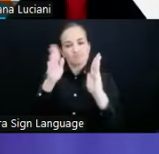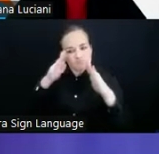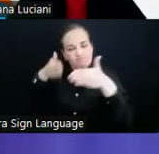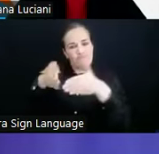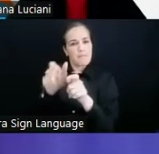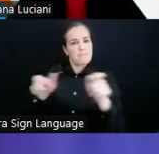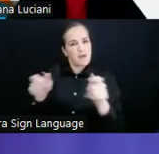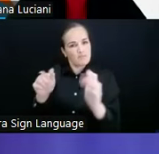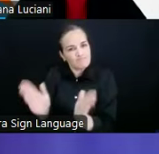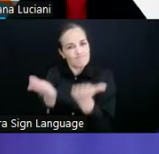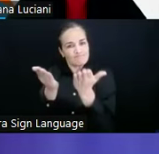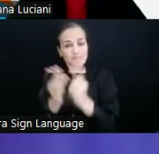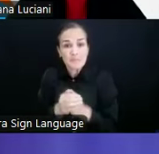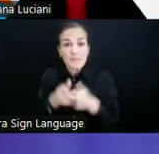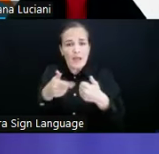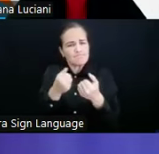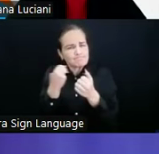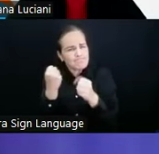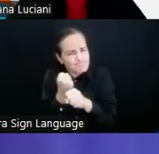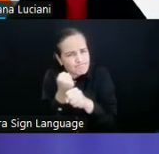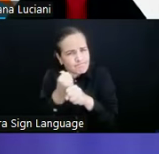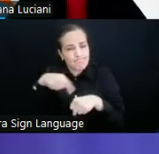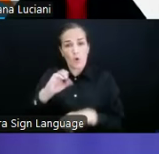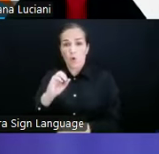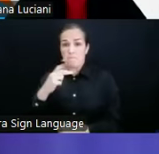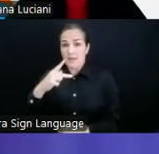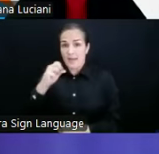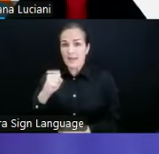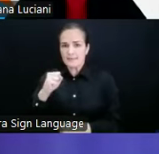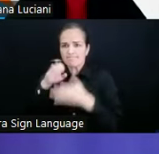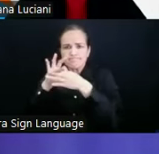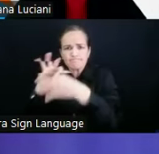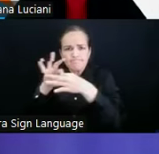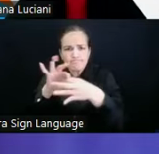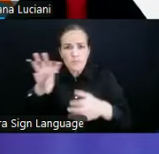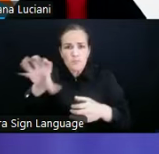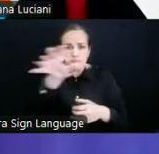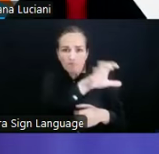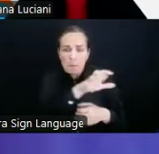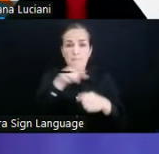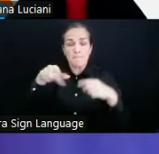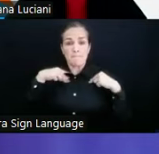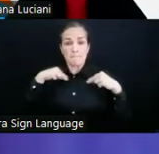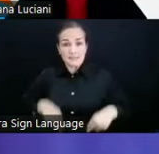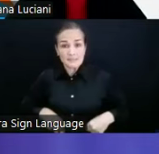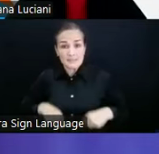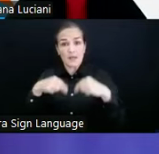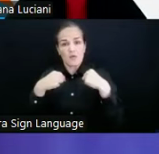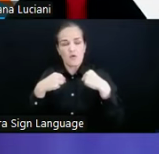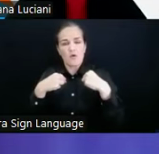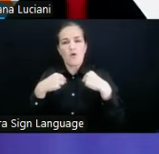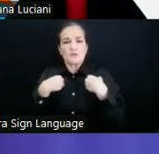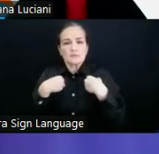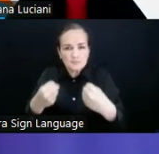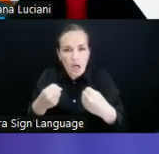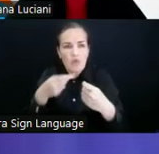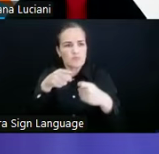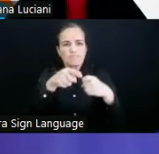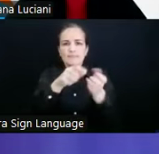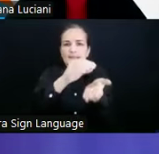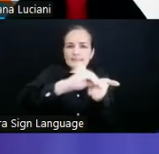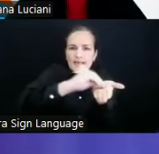and people-centered. In that effort, PAHO works together with countries, ministries of health,